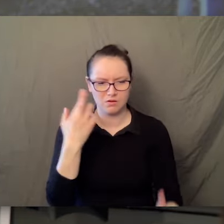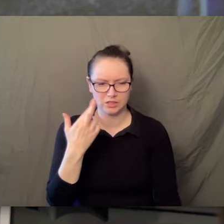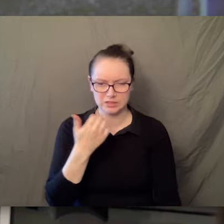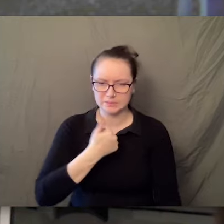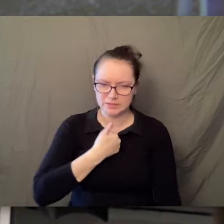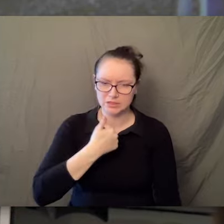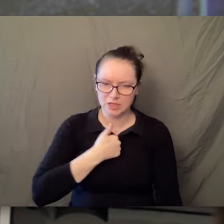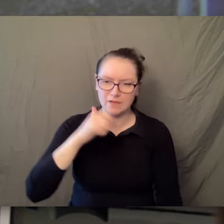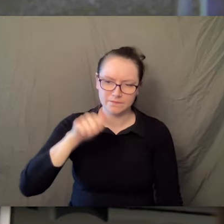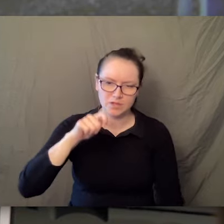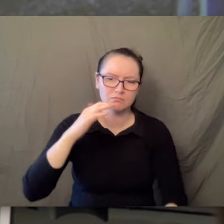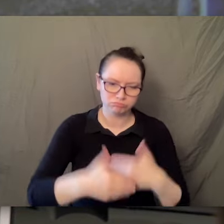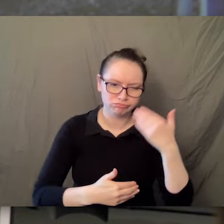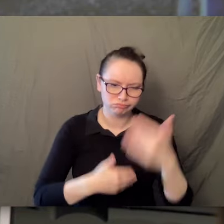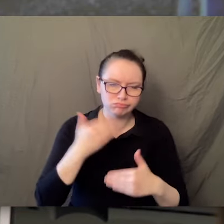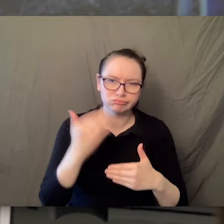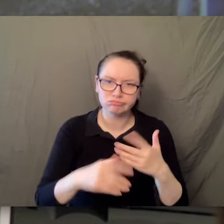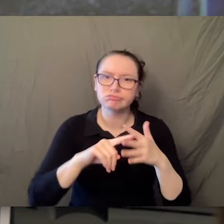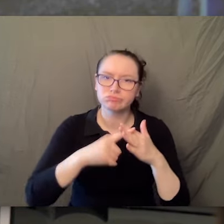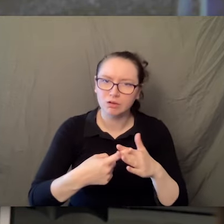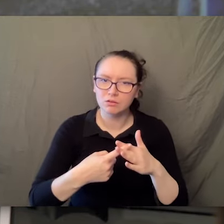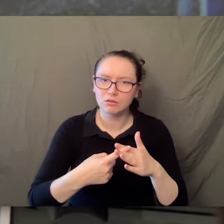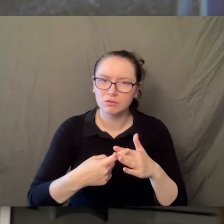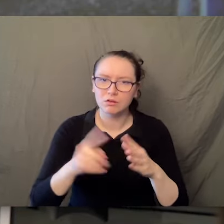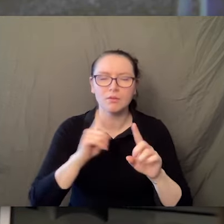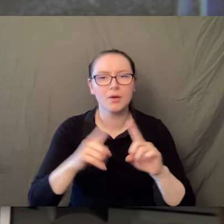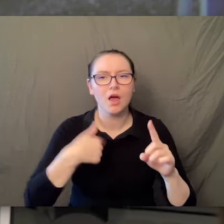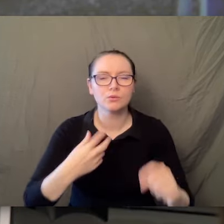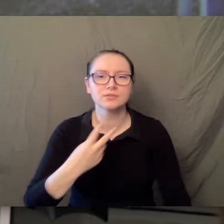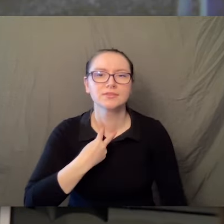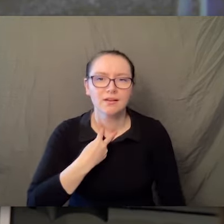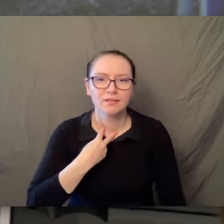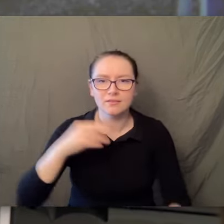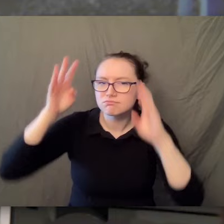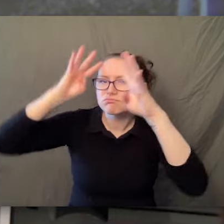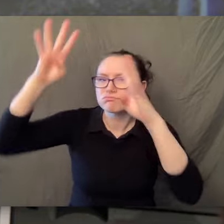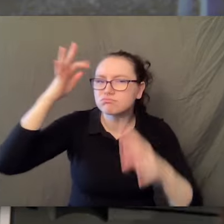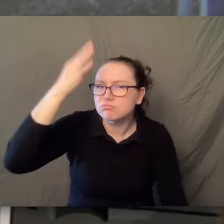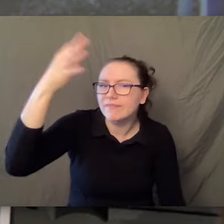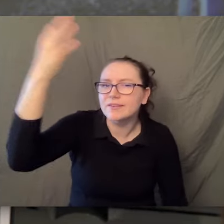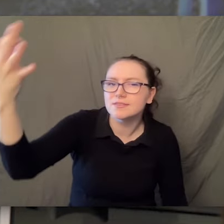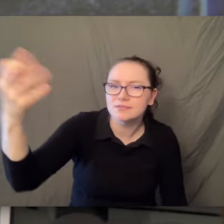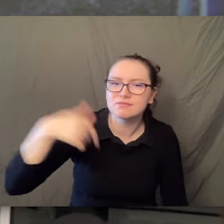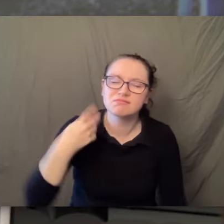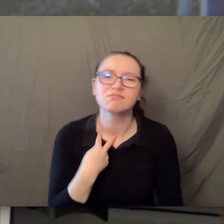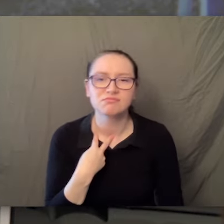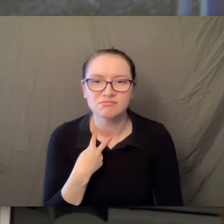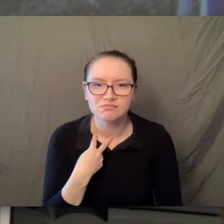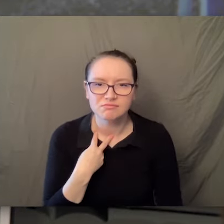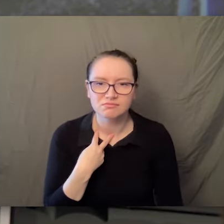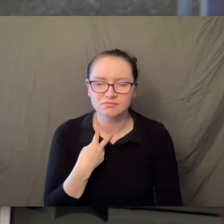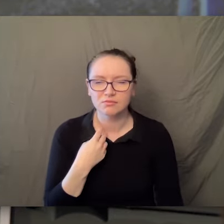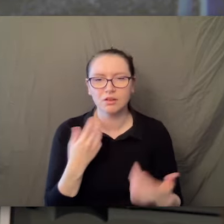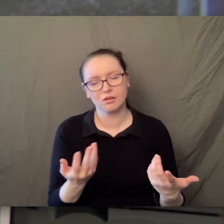Suddenly, I realized it was up to me to make the moves. It wasn't just going to happen on its own. You see, I'd become lost in the fantasy of what I wanted my